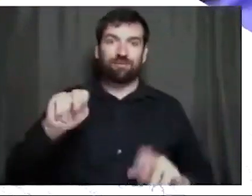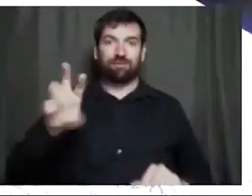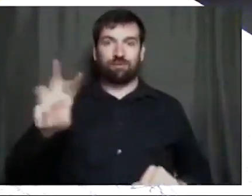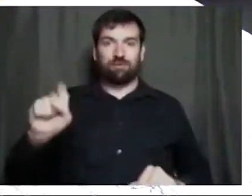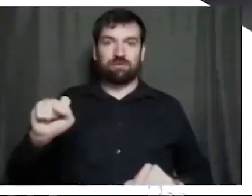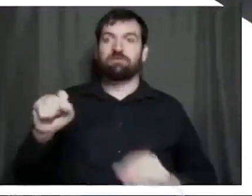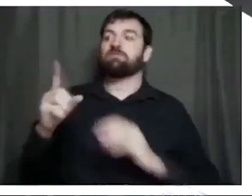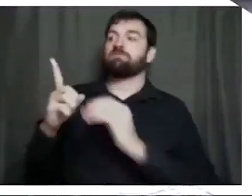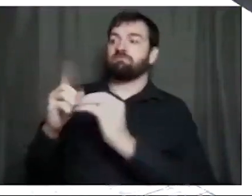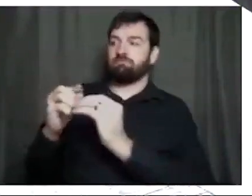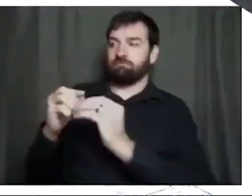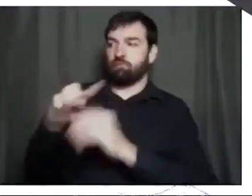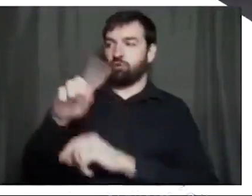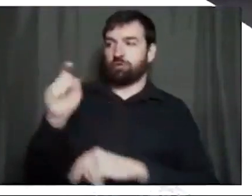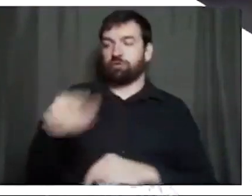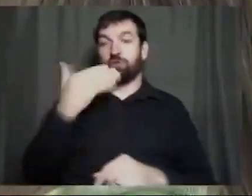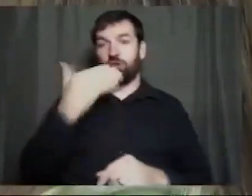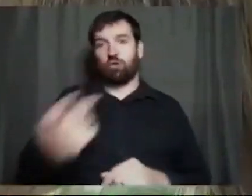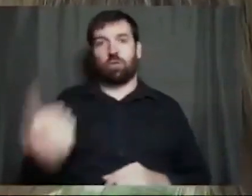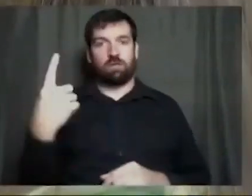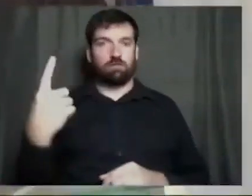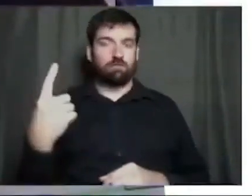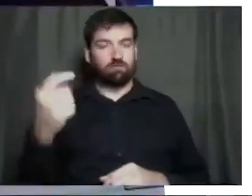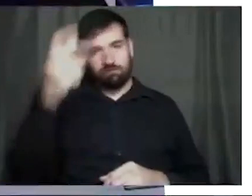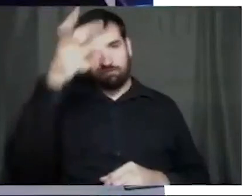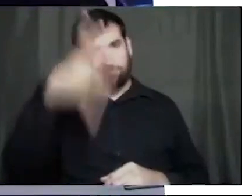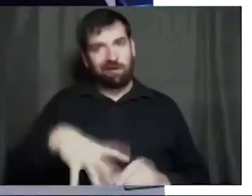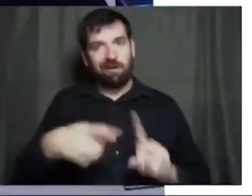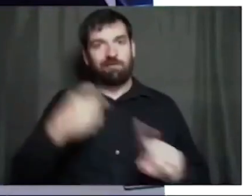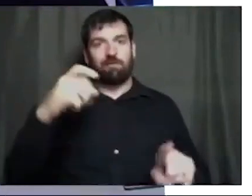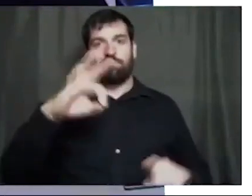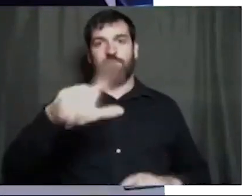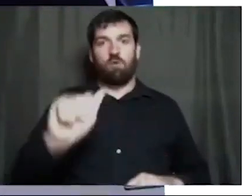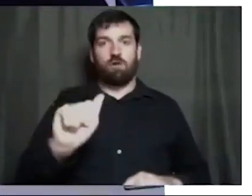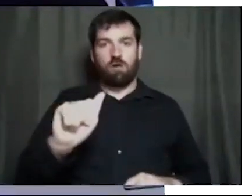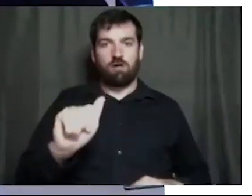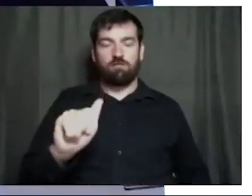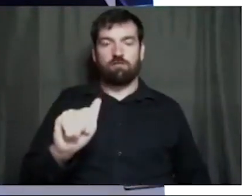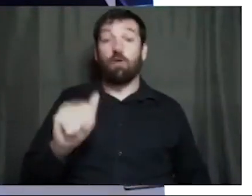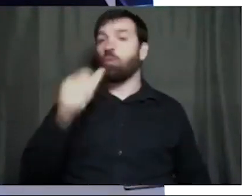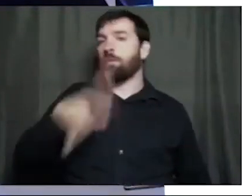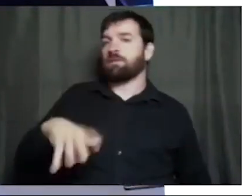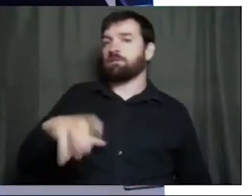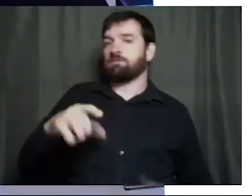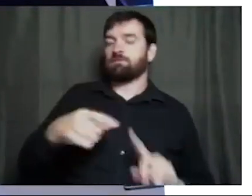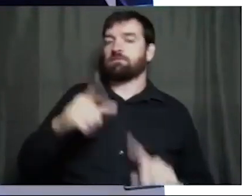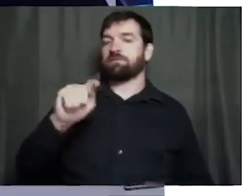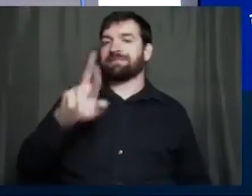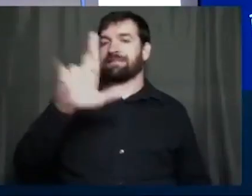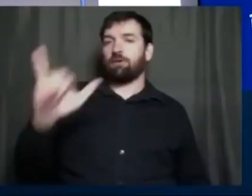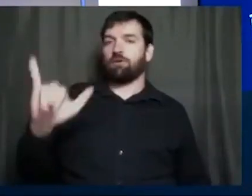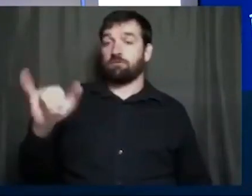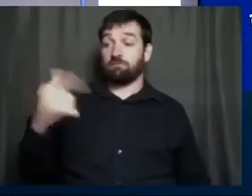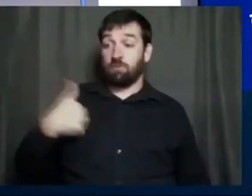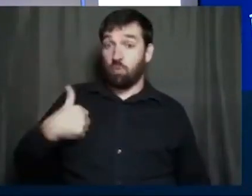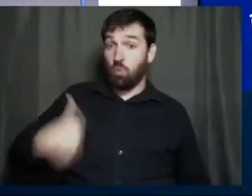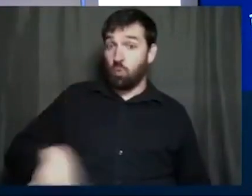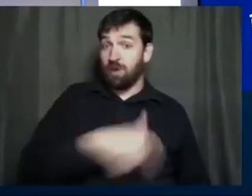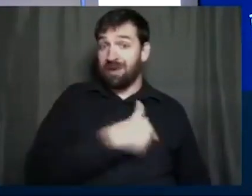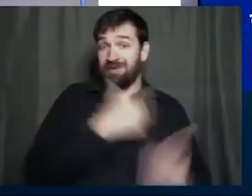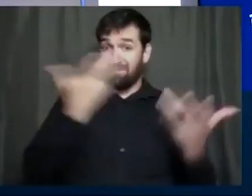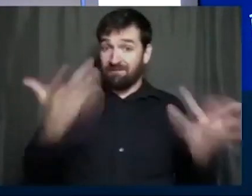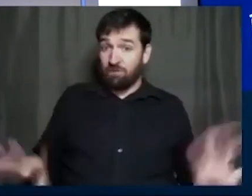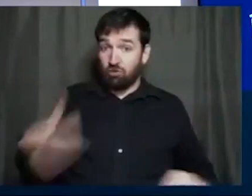think it's a good one. And this is a guy from Florida. He said, a woman from Florida, Terry says, are we, the vaccinated in Florida,